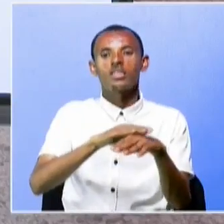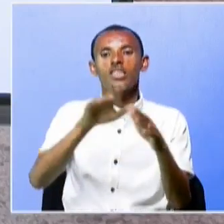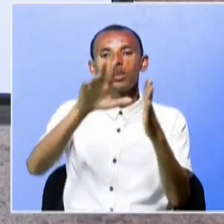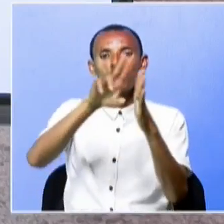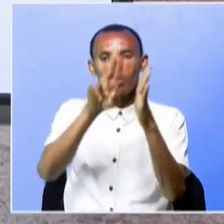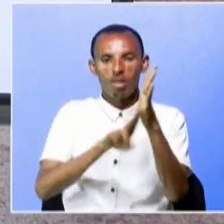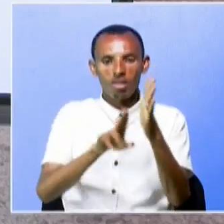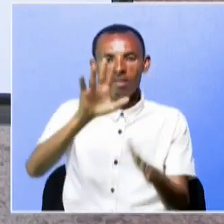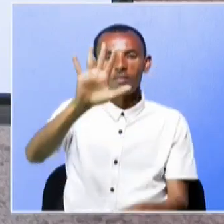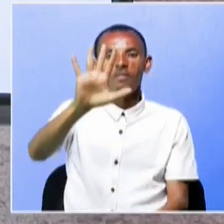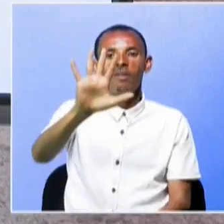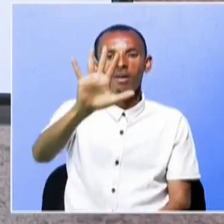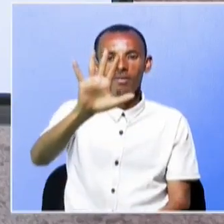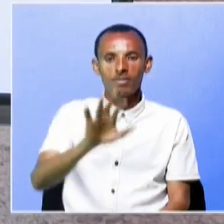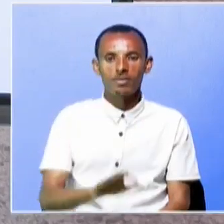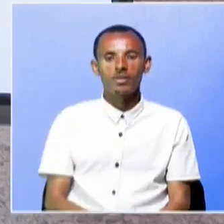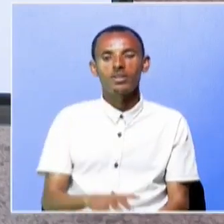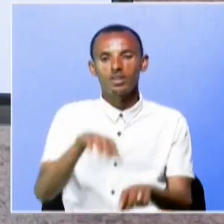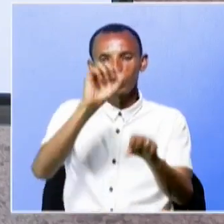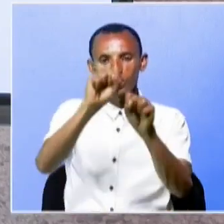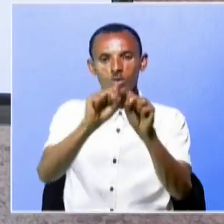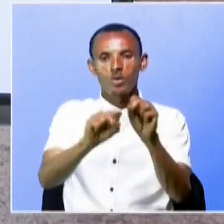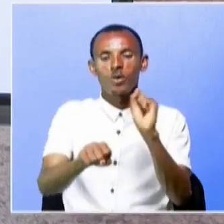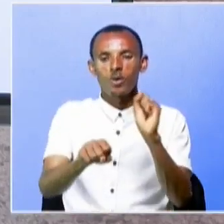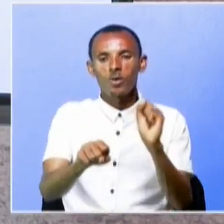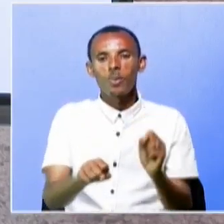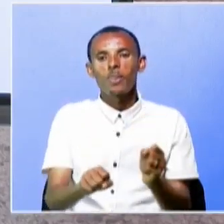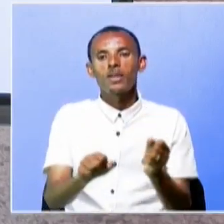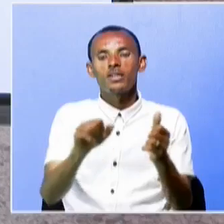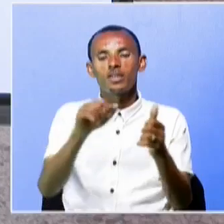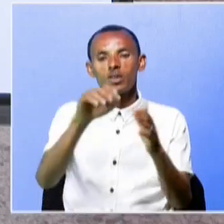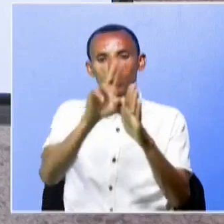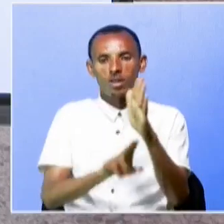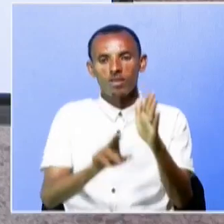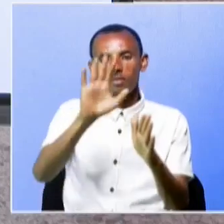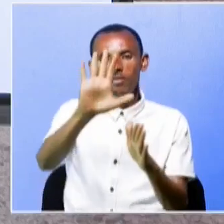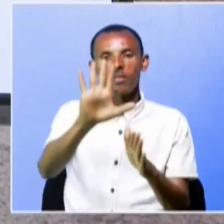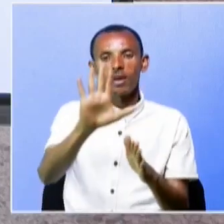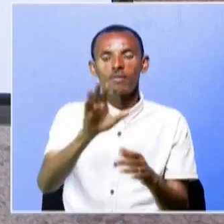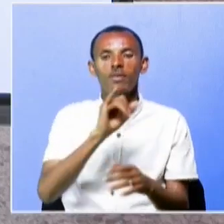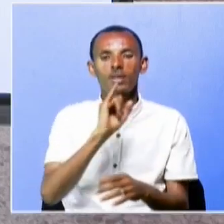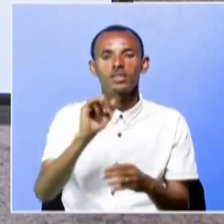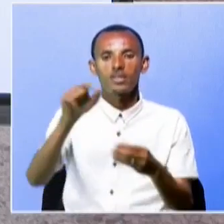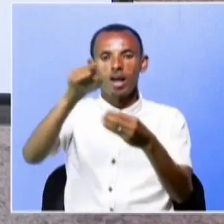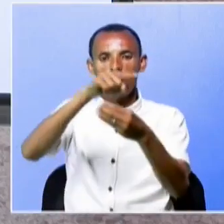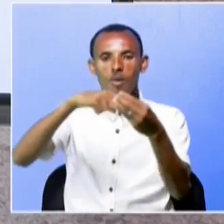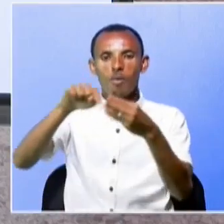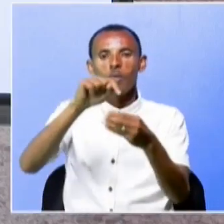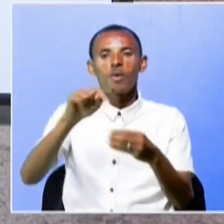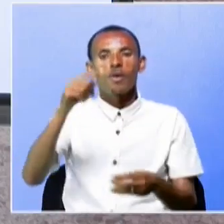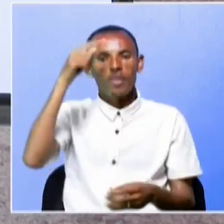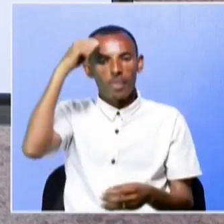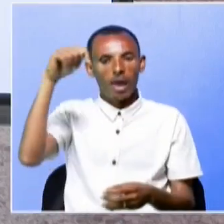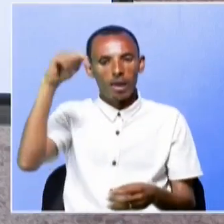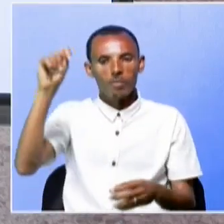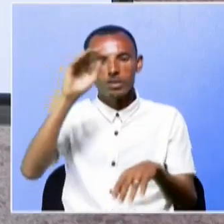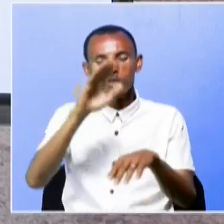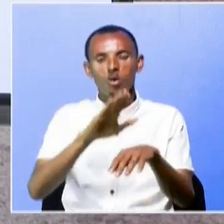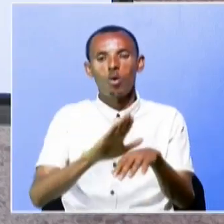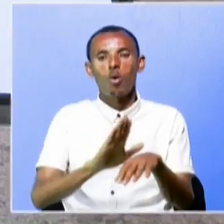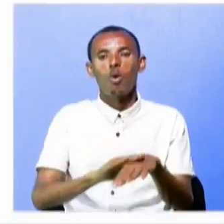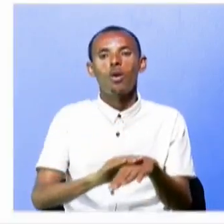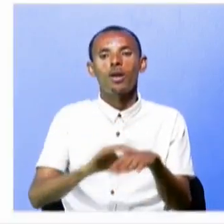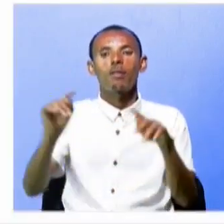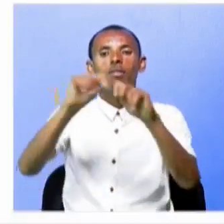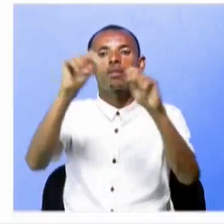fifth unit, okay? So the fifth unit is about theorems on triangle,